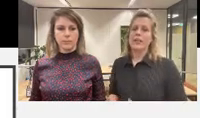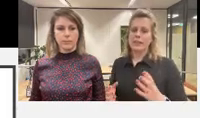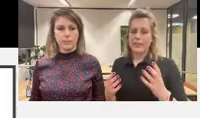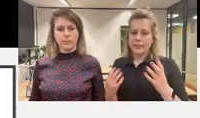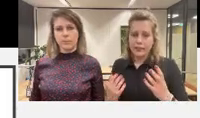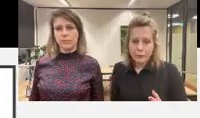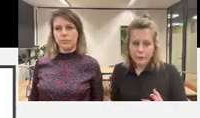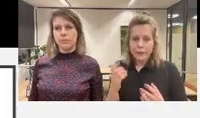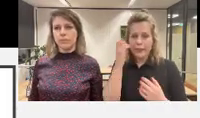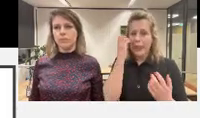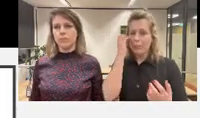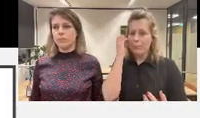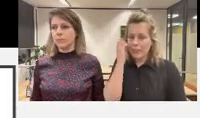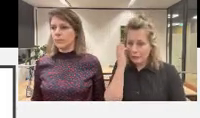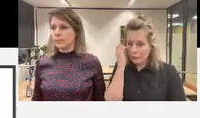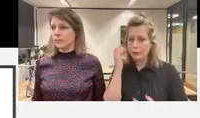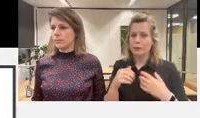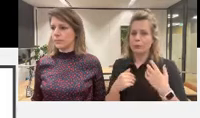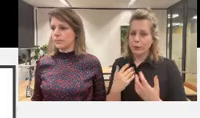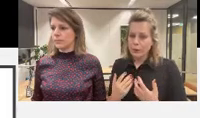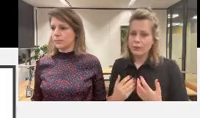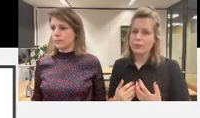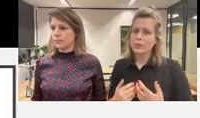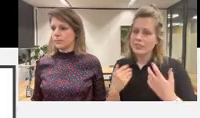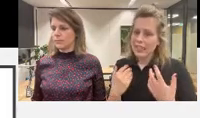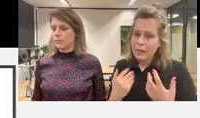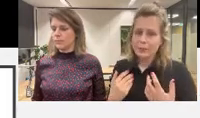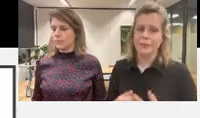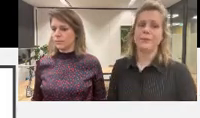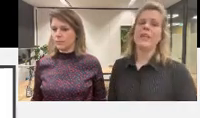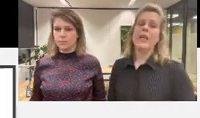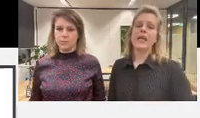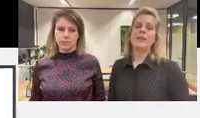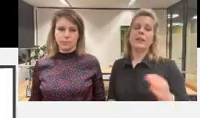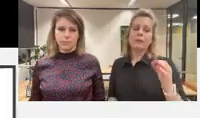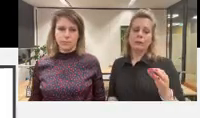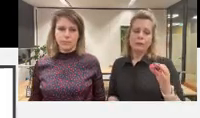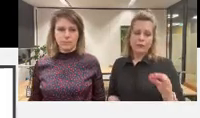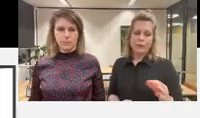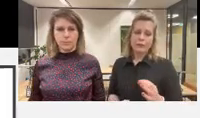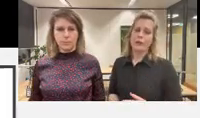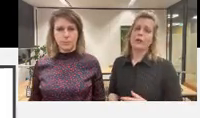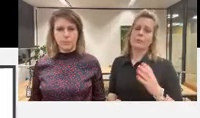82.9% significantly meaningful responded to this therapy, and